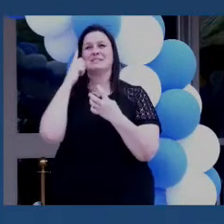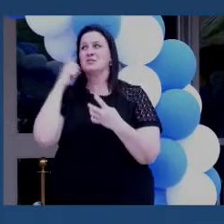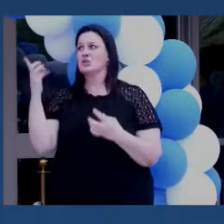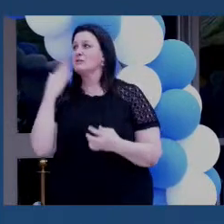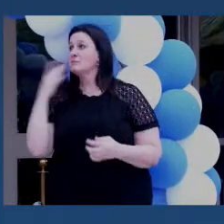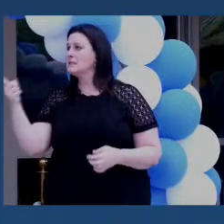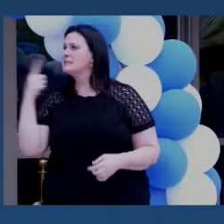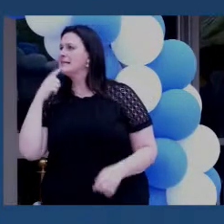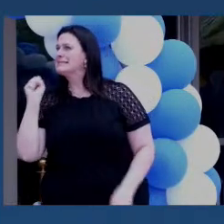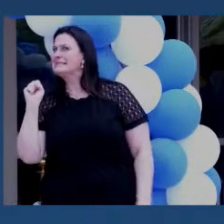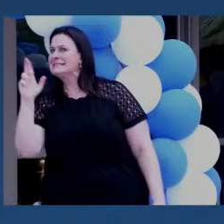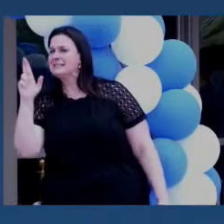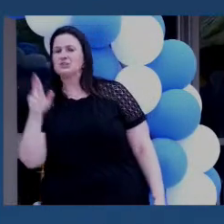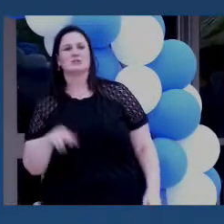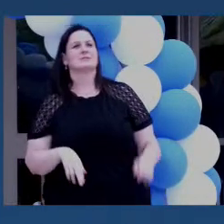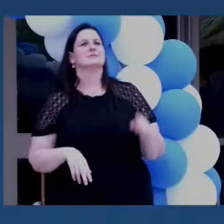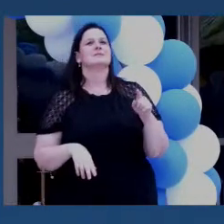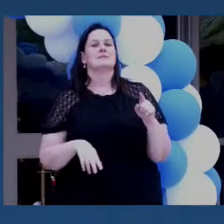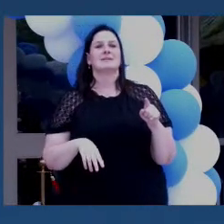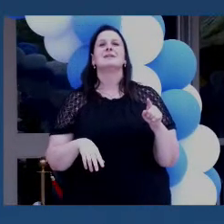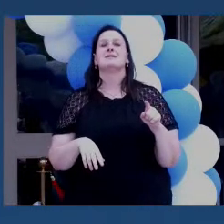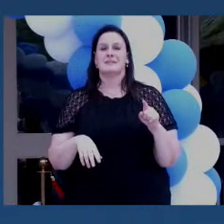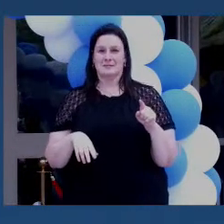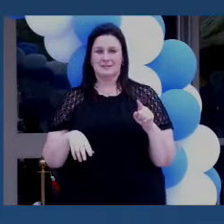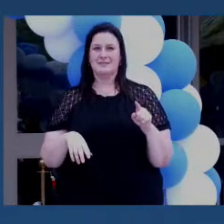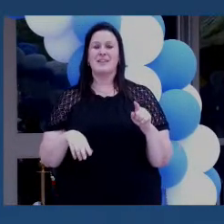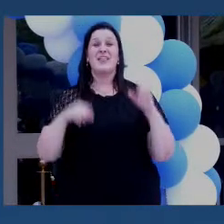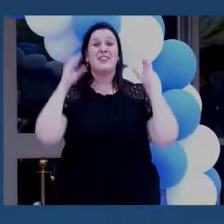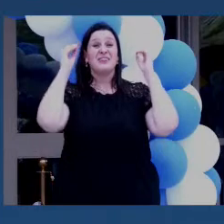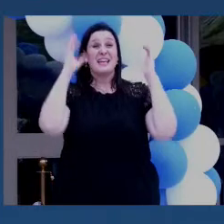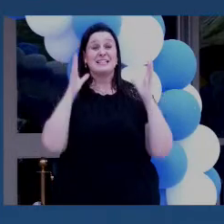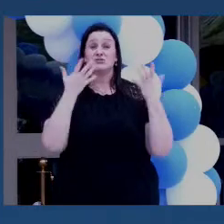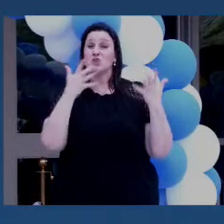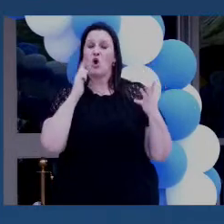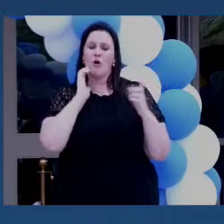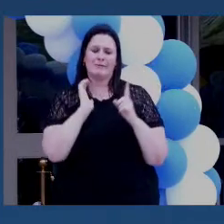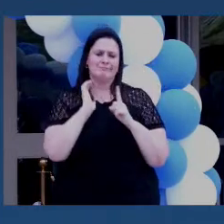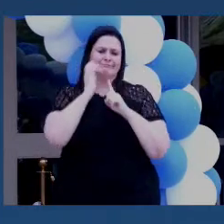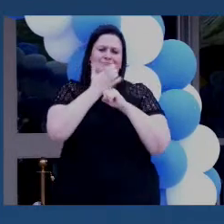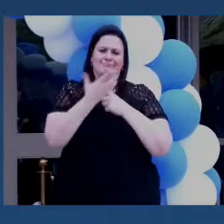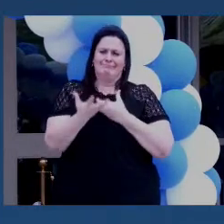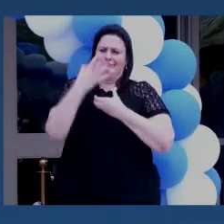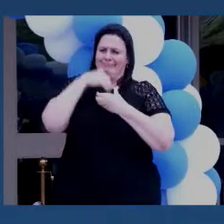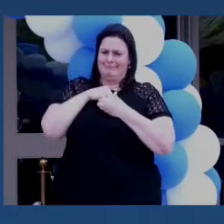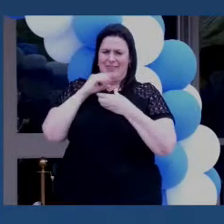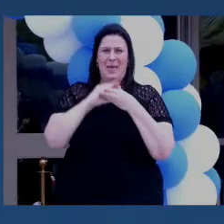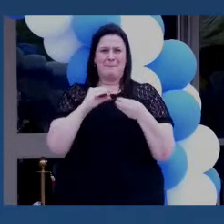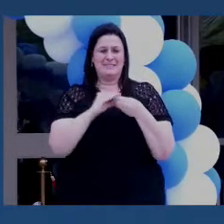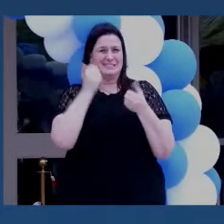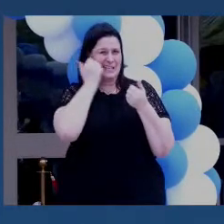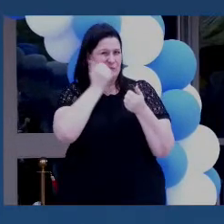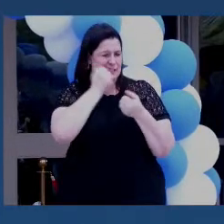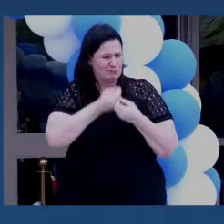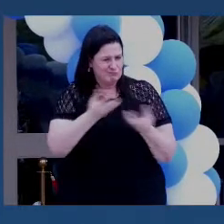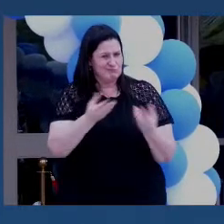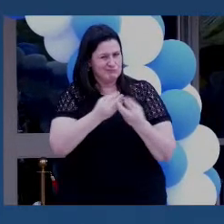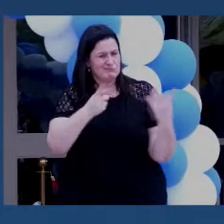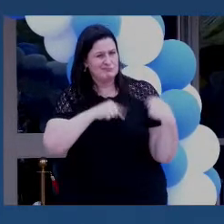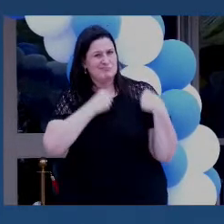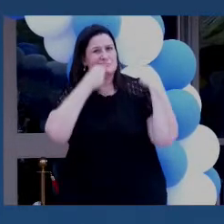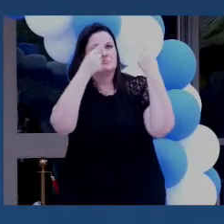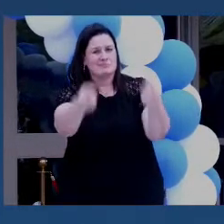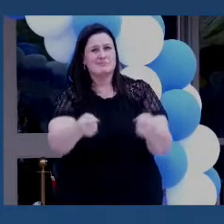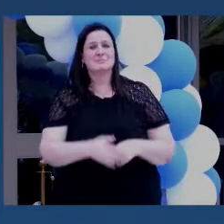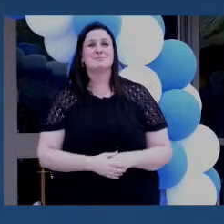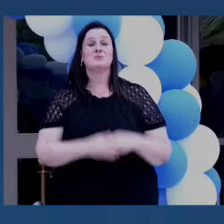So the educators have already embodied that message to their students every day. To the